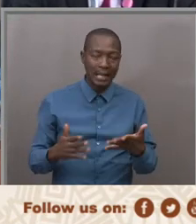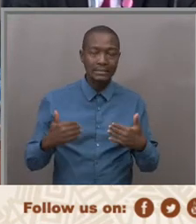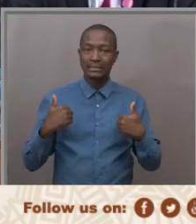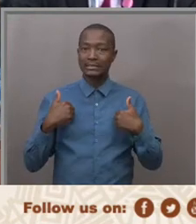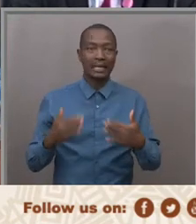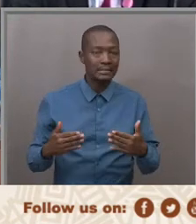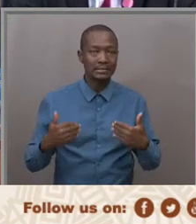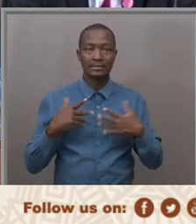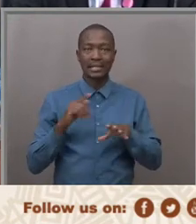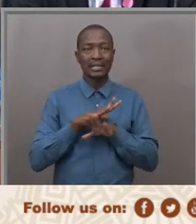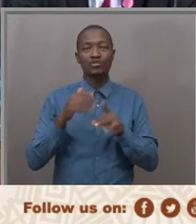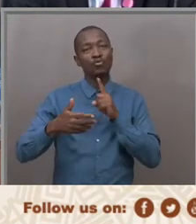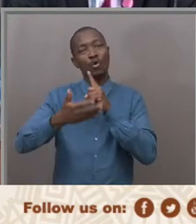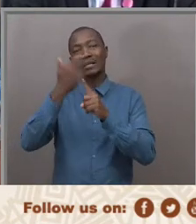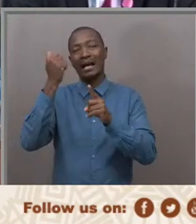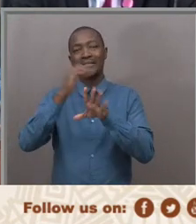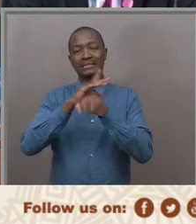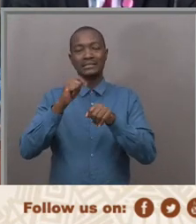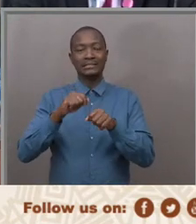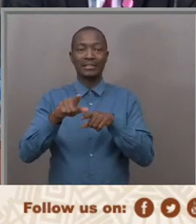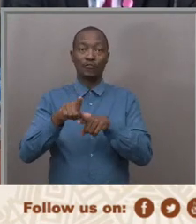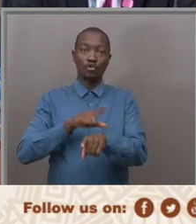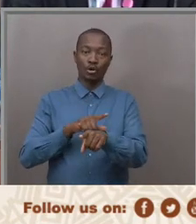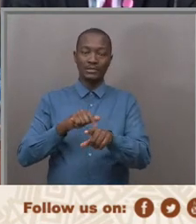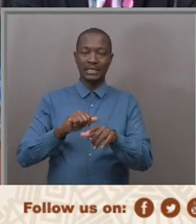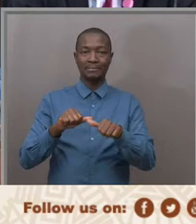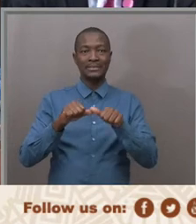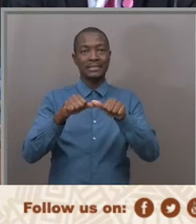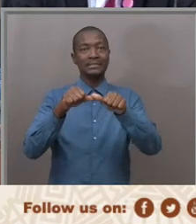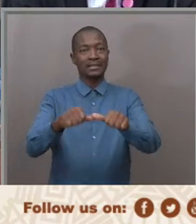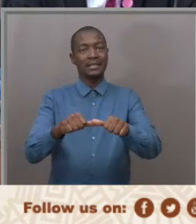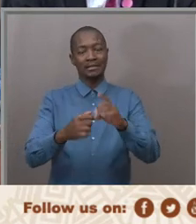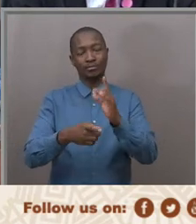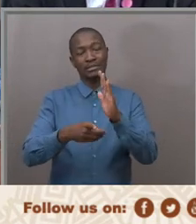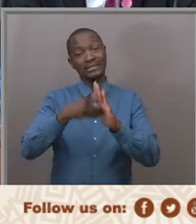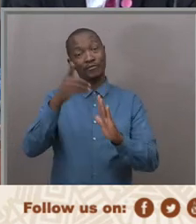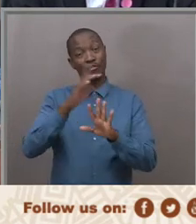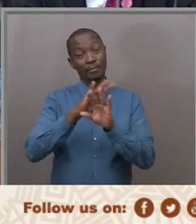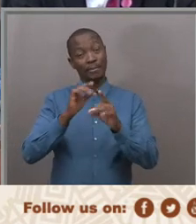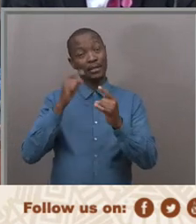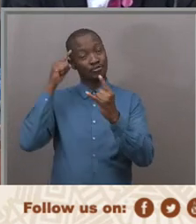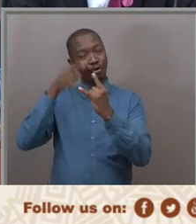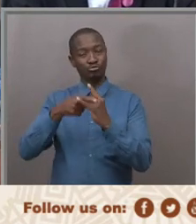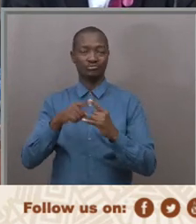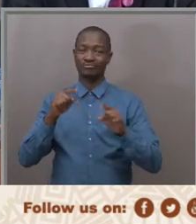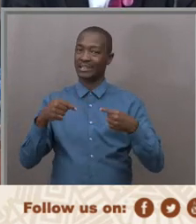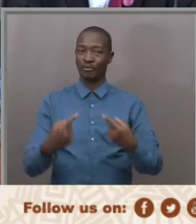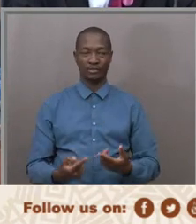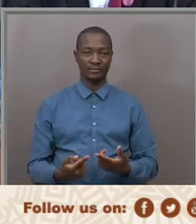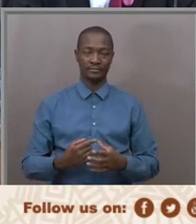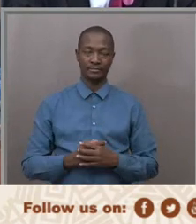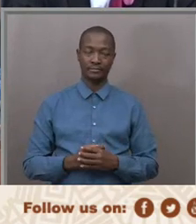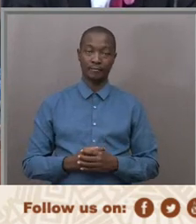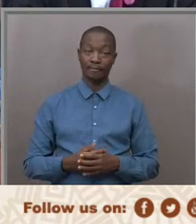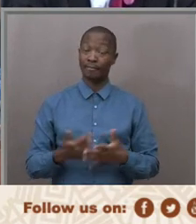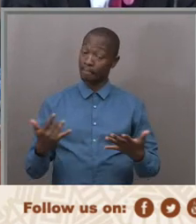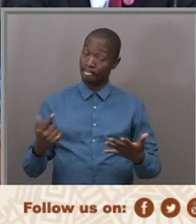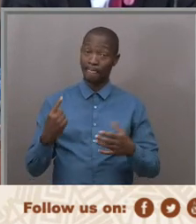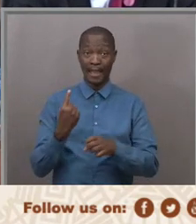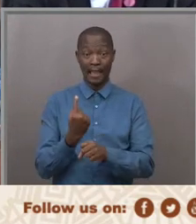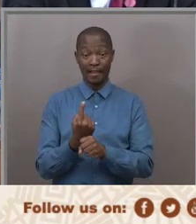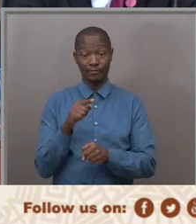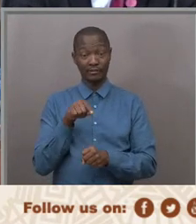to achieve long-term sustainable development goals. So the Gauteng City Region, as I said, is taking a lead in